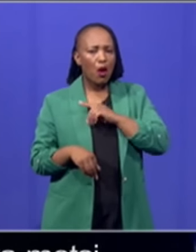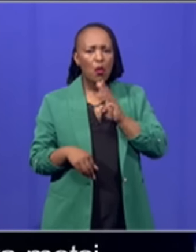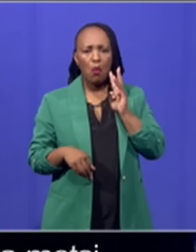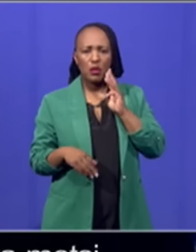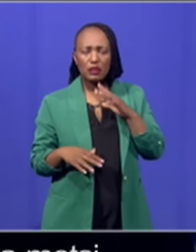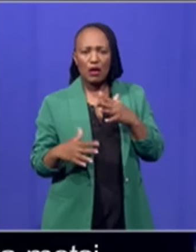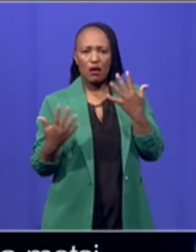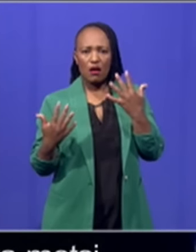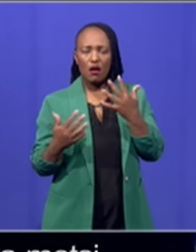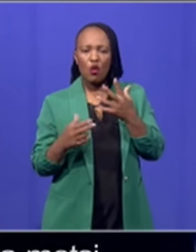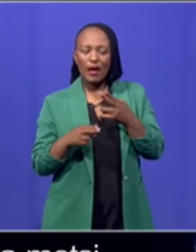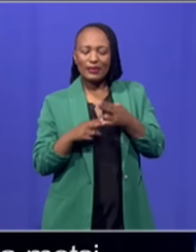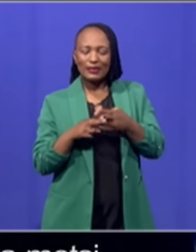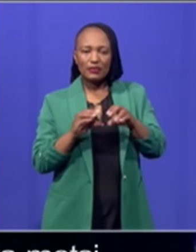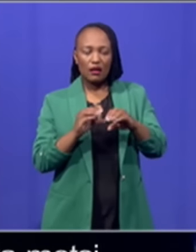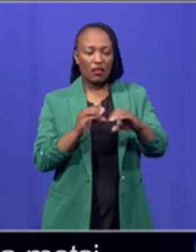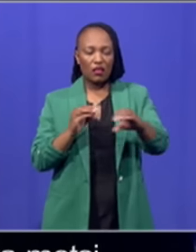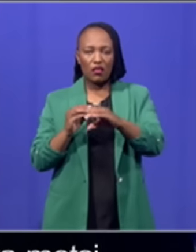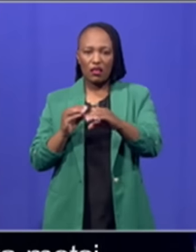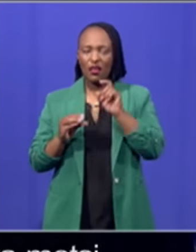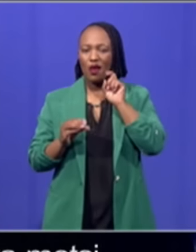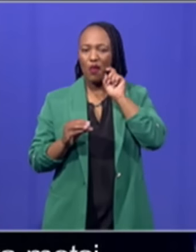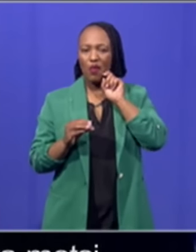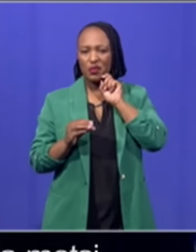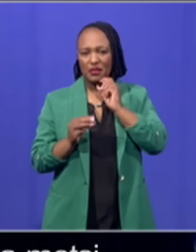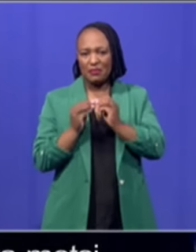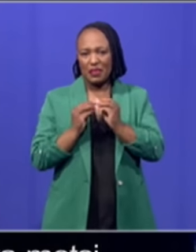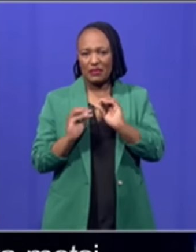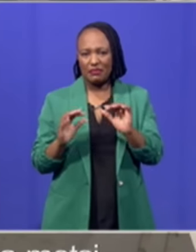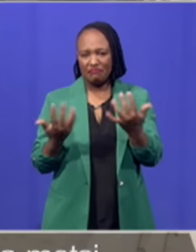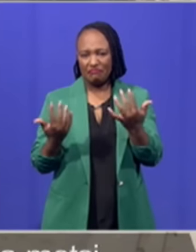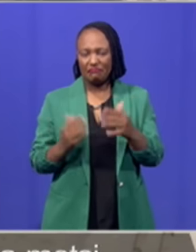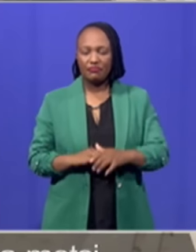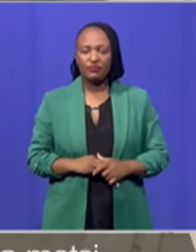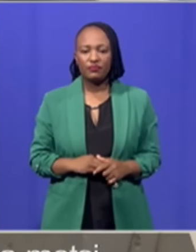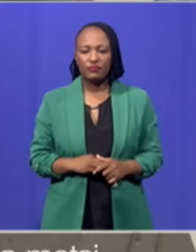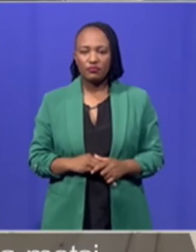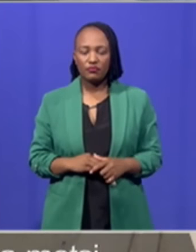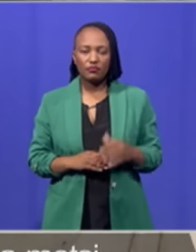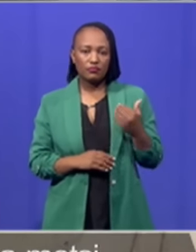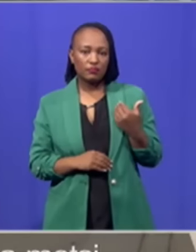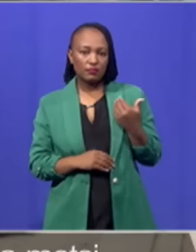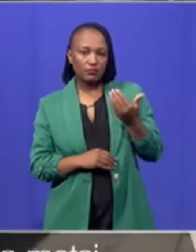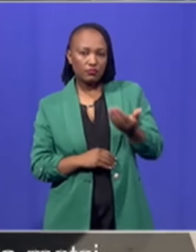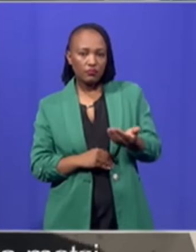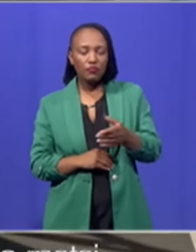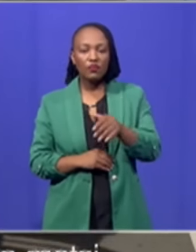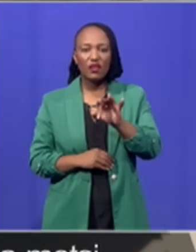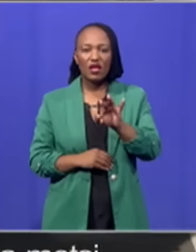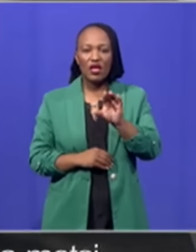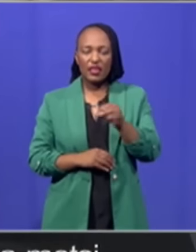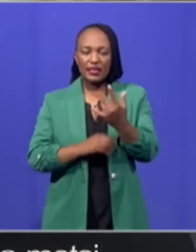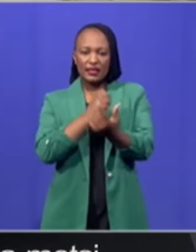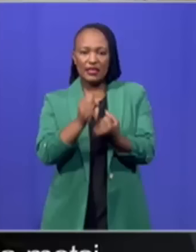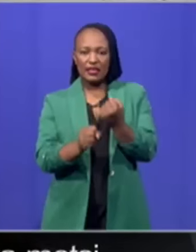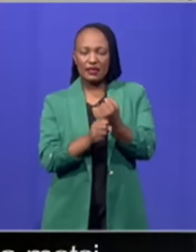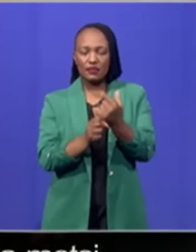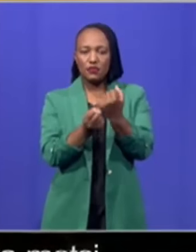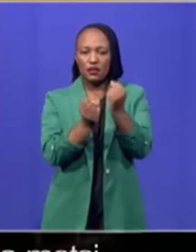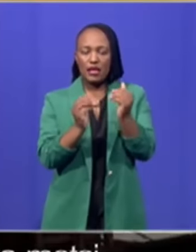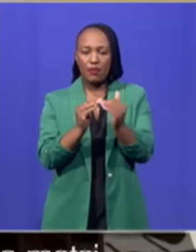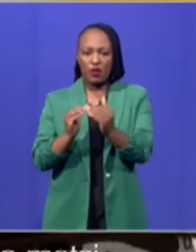a akaretsa mafaratlhatlha a onetseng. Ke dingwaga di feta 30 tsa demokrasi, mme